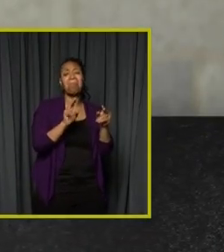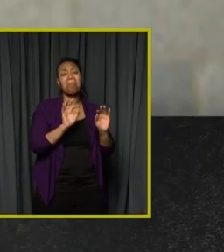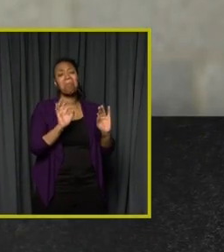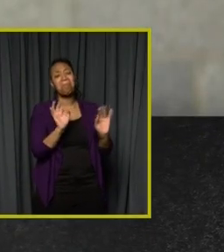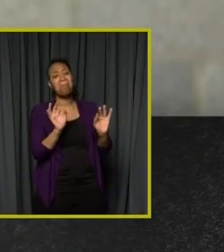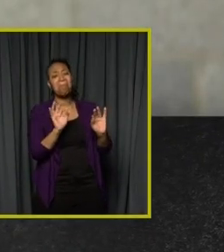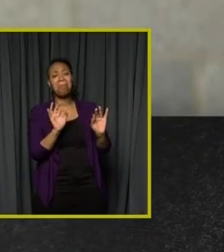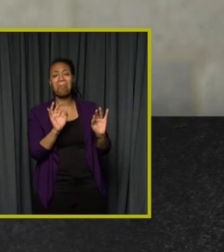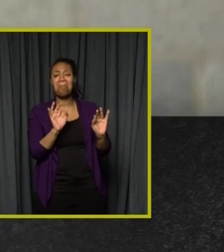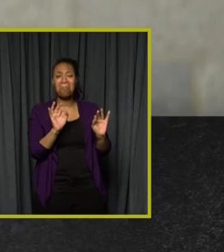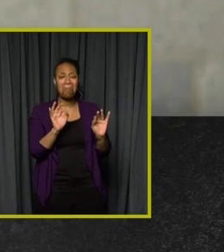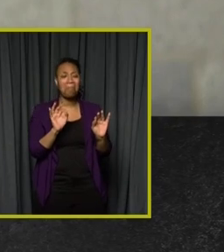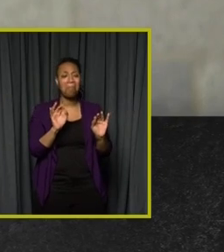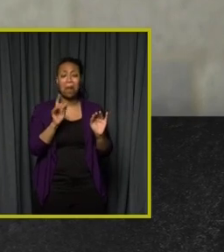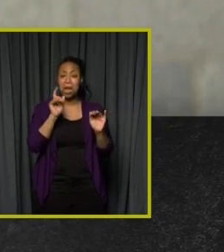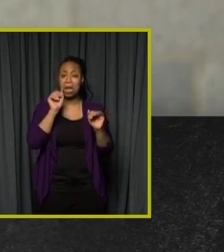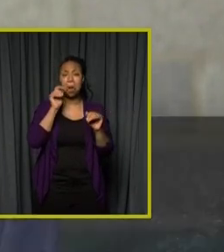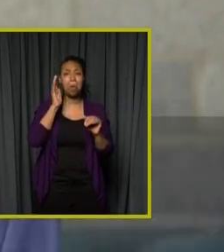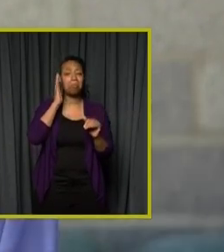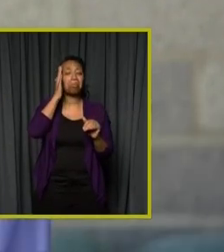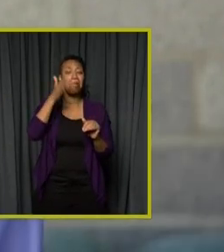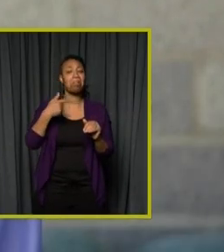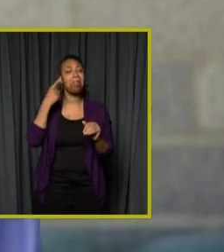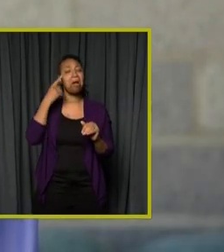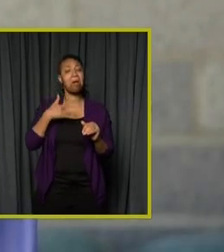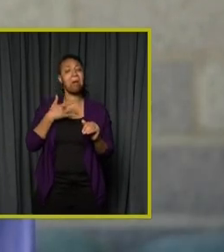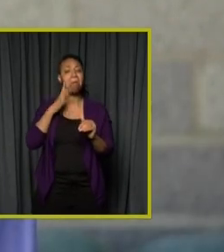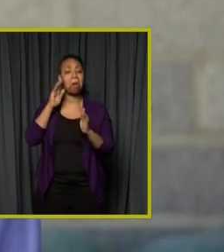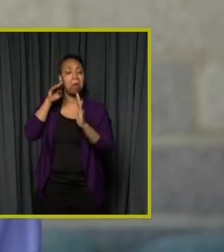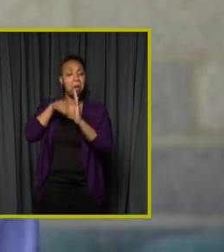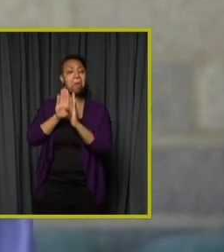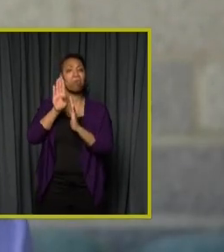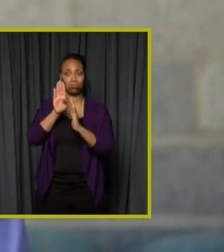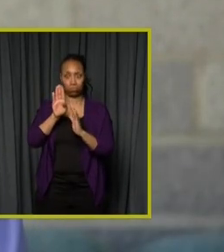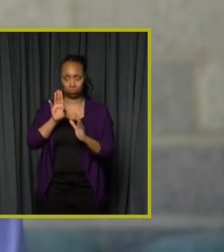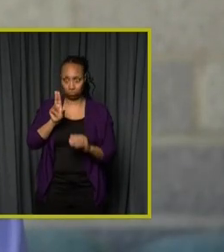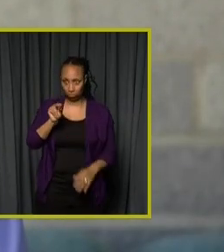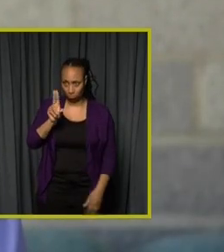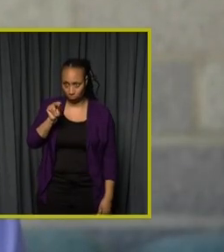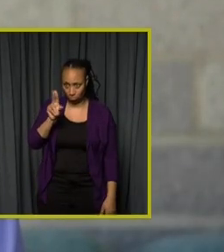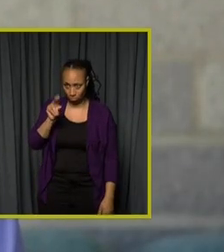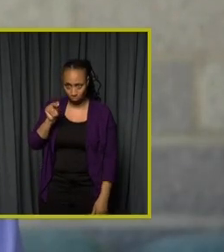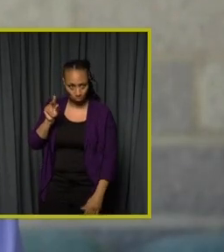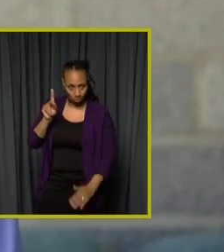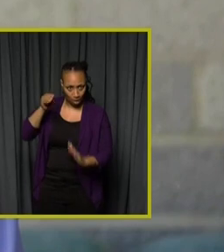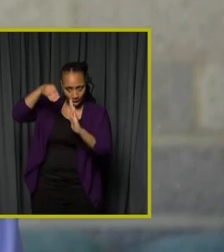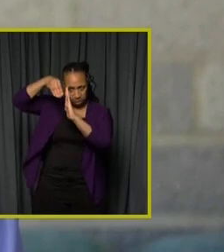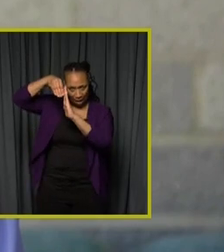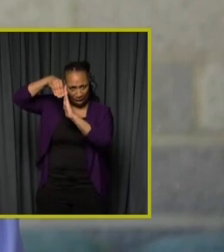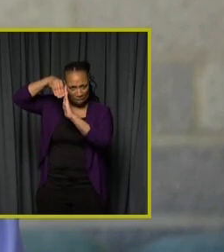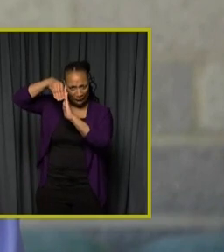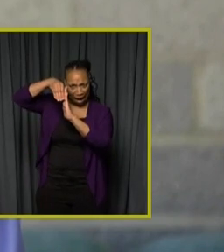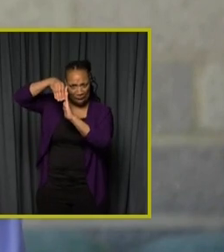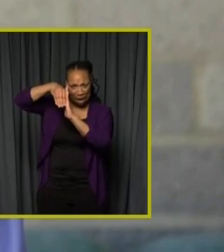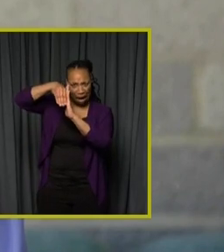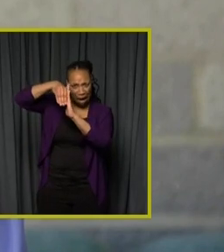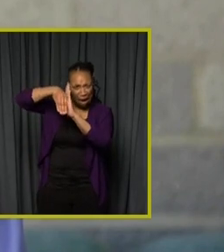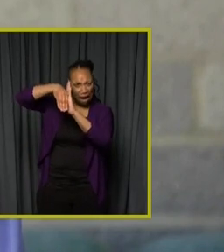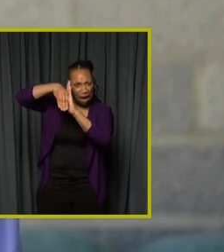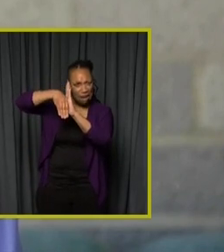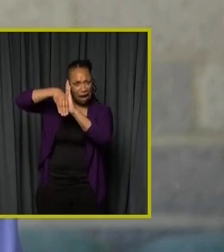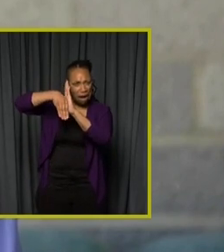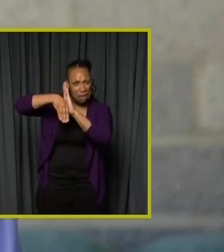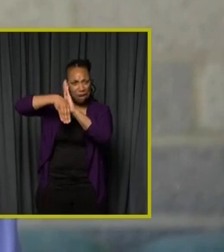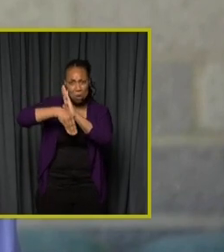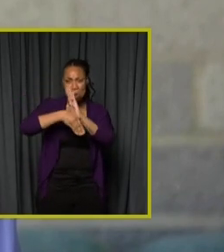bounce back up today. It's permanent. We're not going back to the factory and building cars and trucks